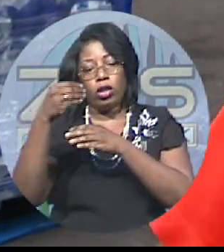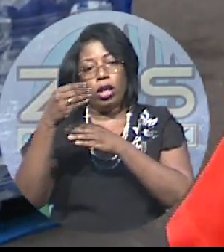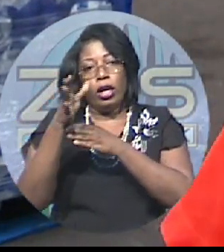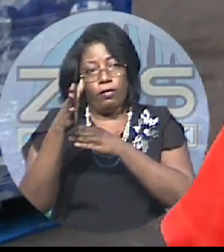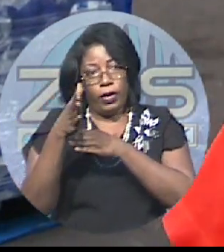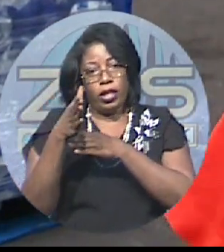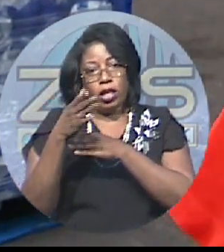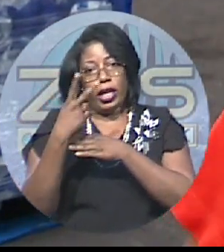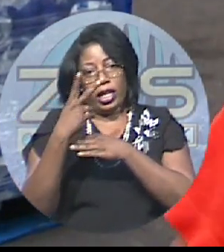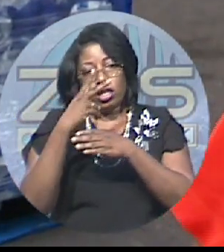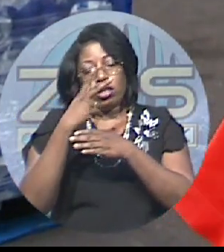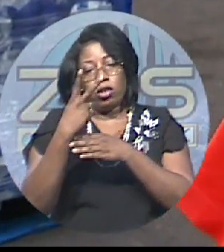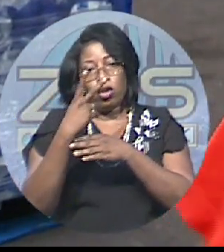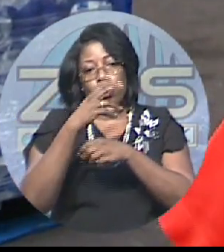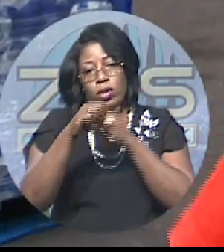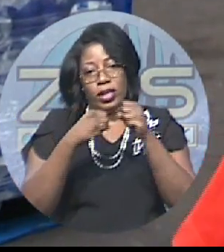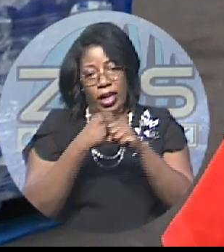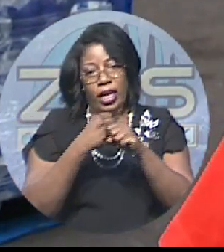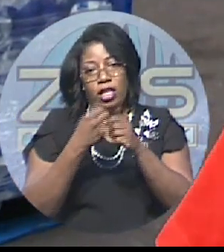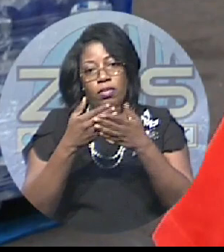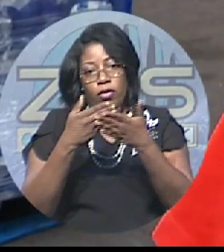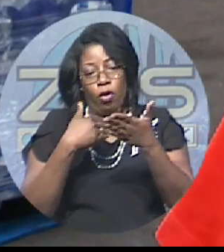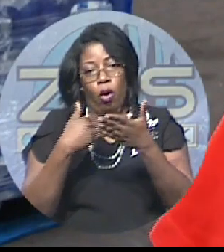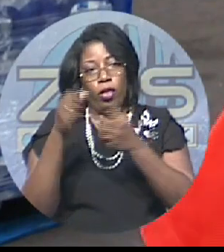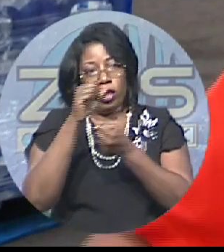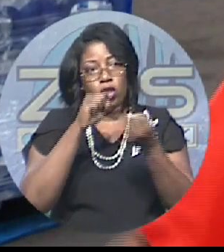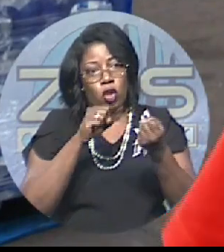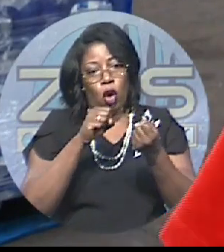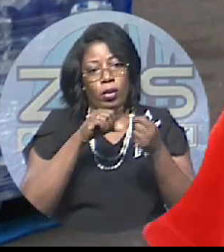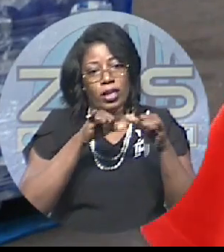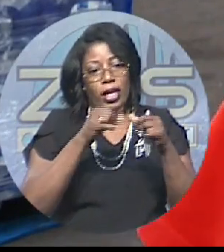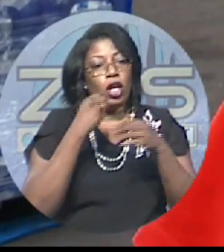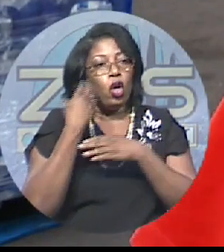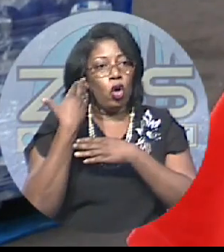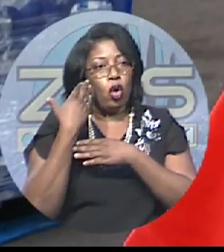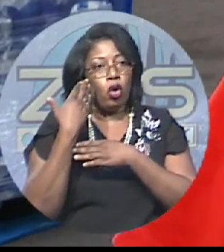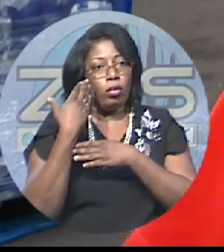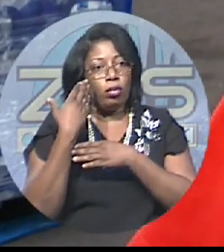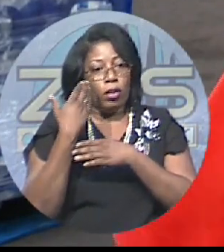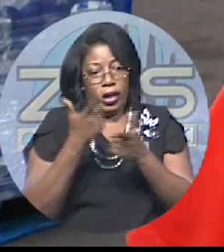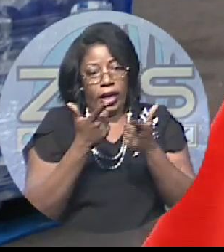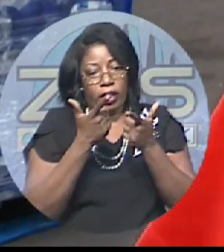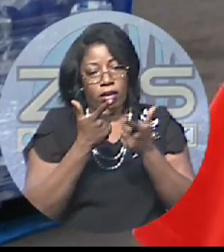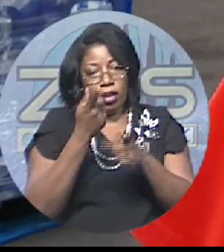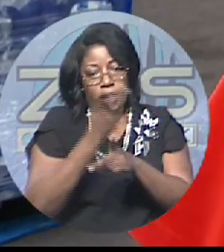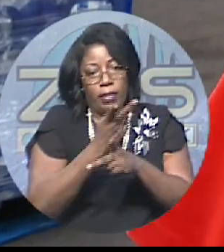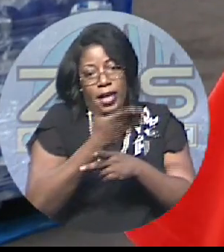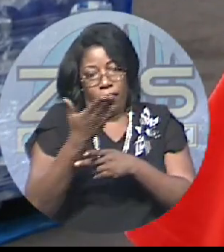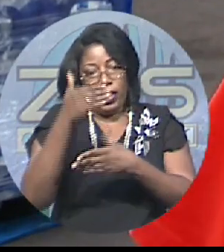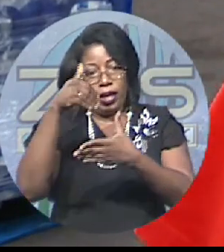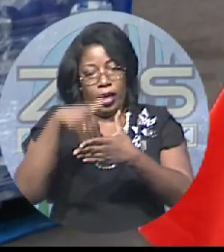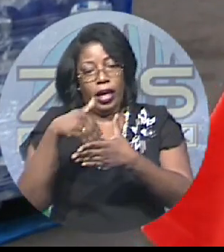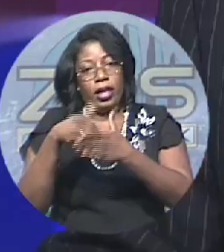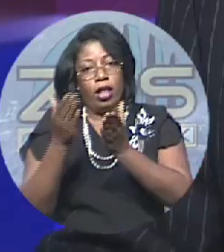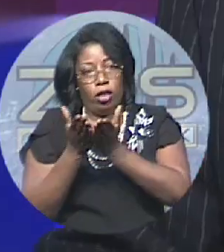happened like 2 days before they was ready to go, so they had to stay home, and it catch them already loaded. They already spent money to make that